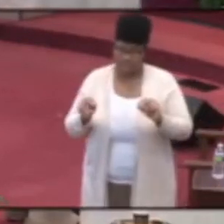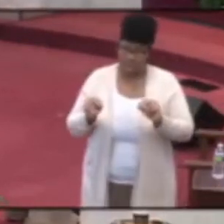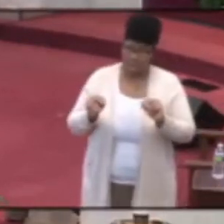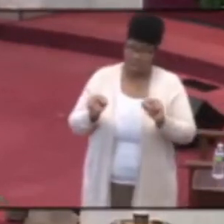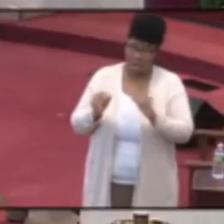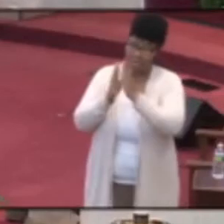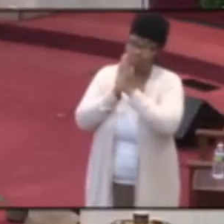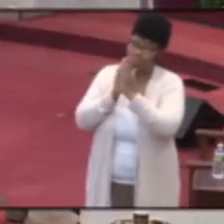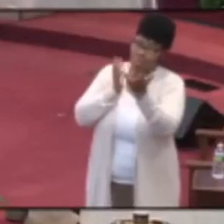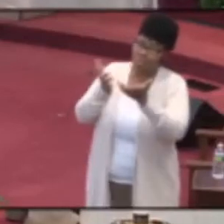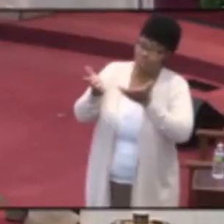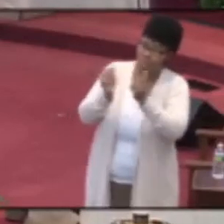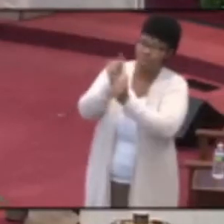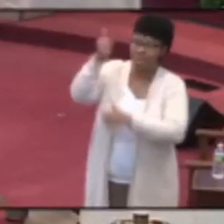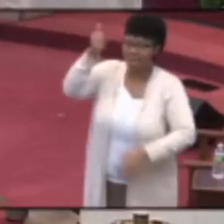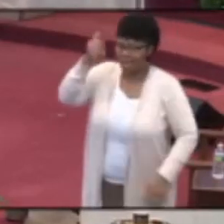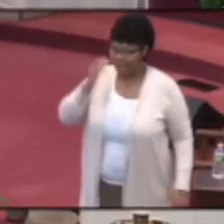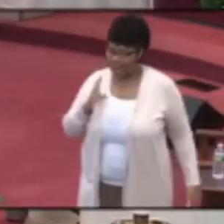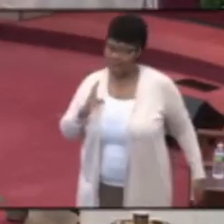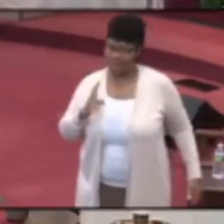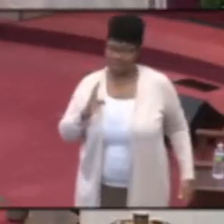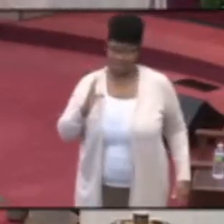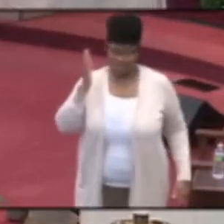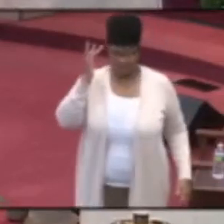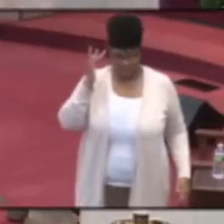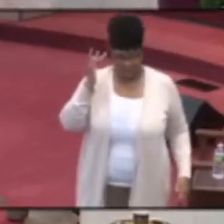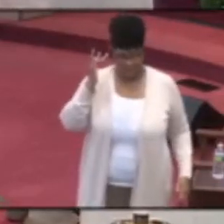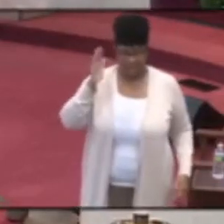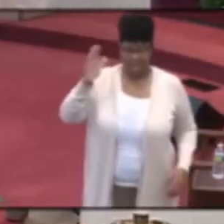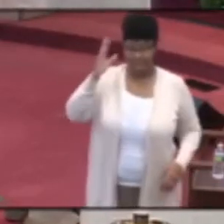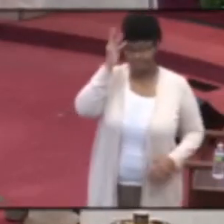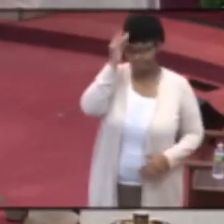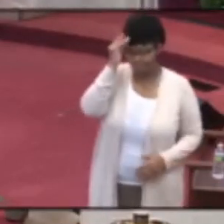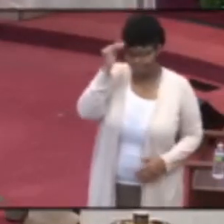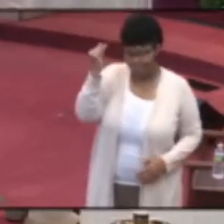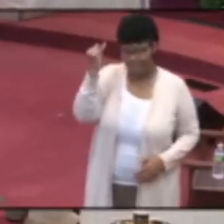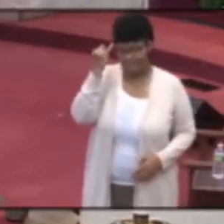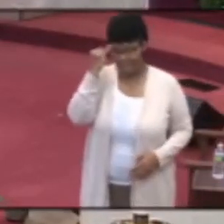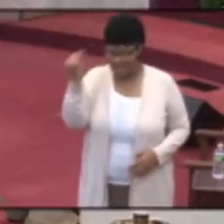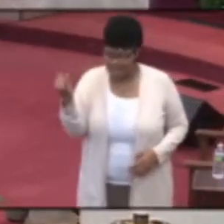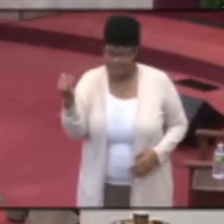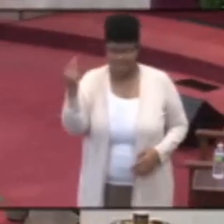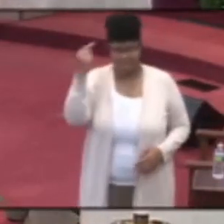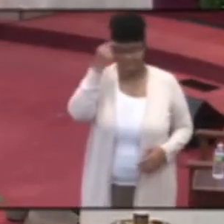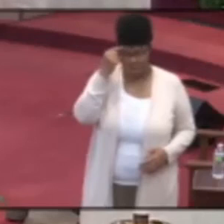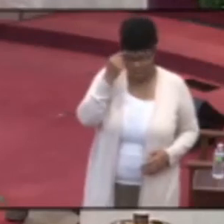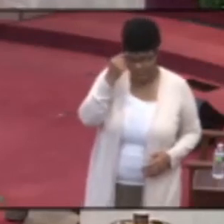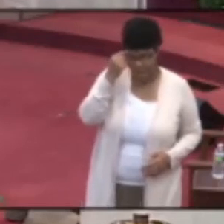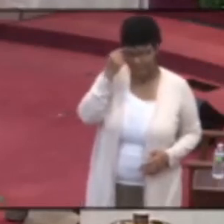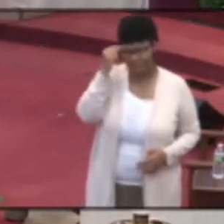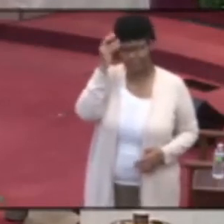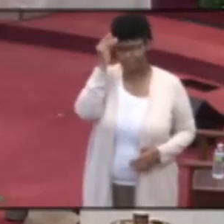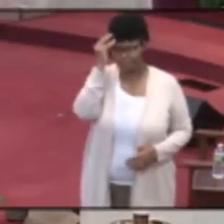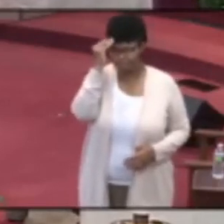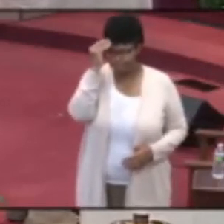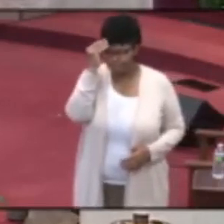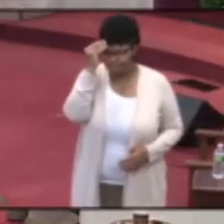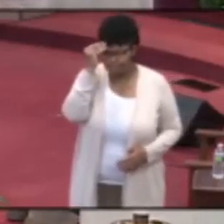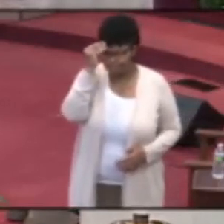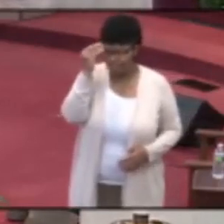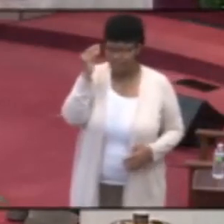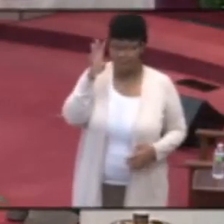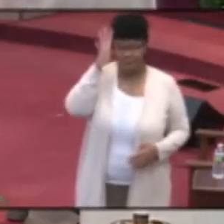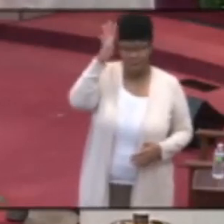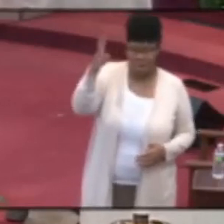He's talking to God in prayer, because then his musings and his ideas, his thoughts and considerations, his